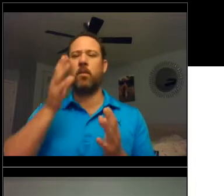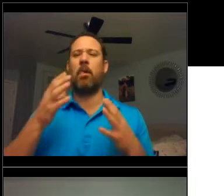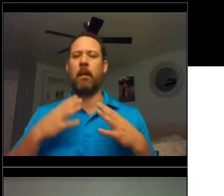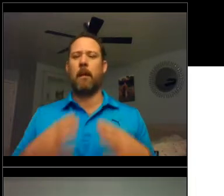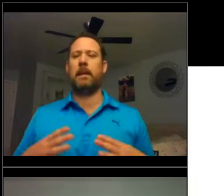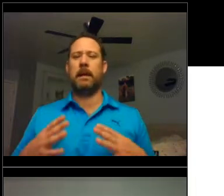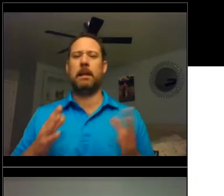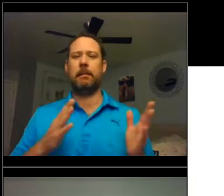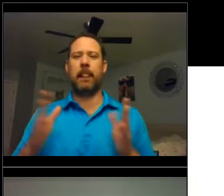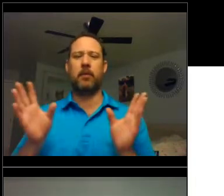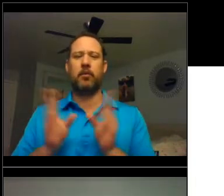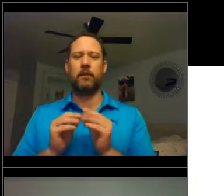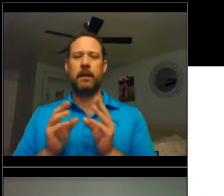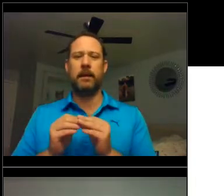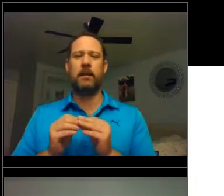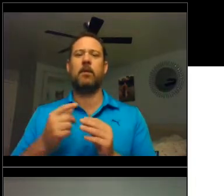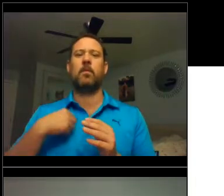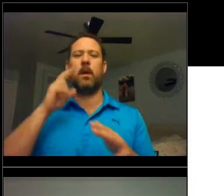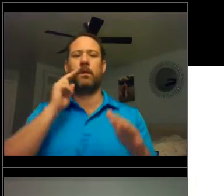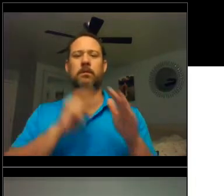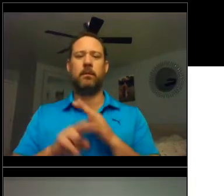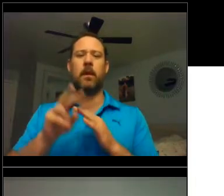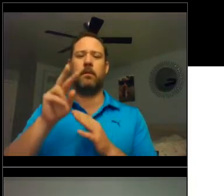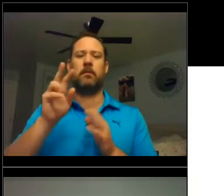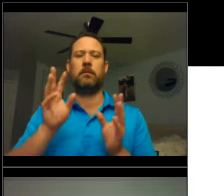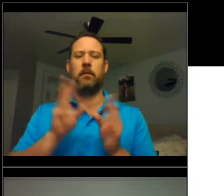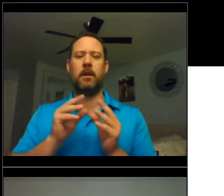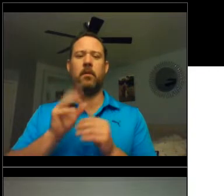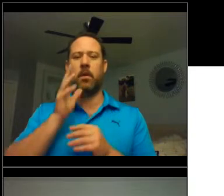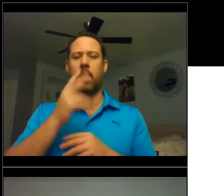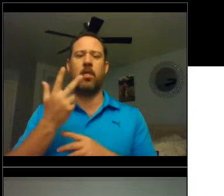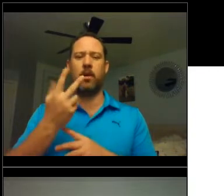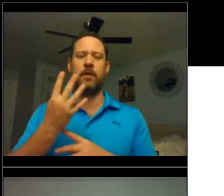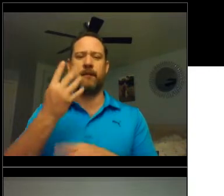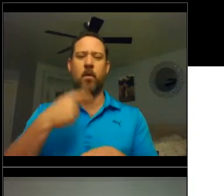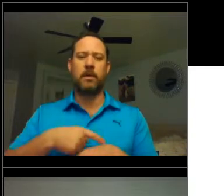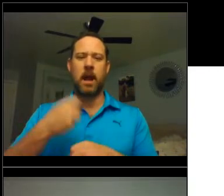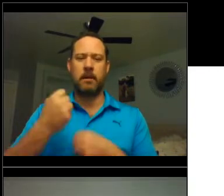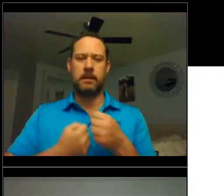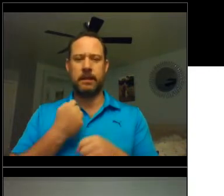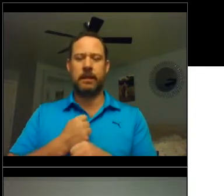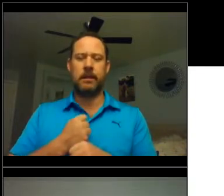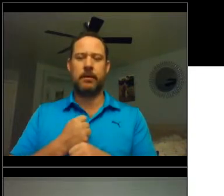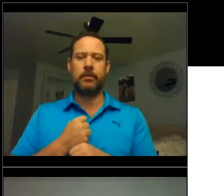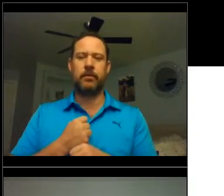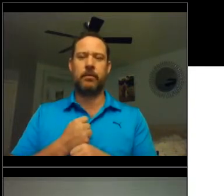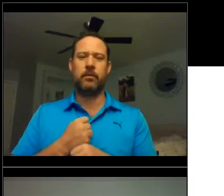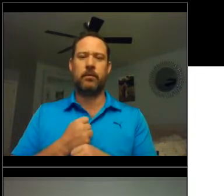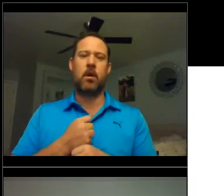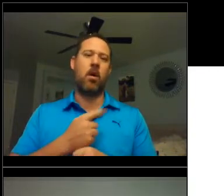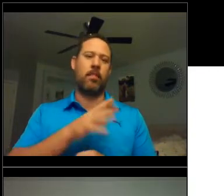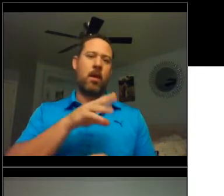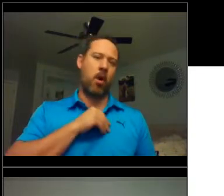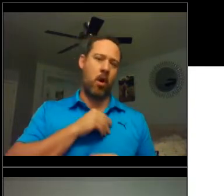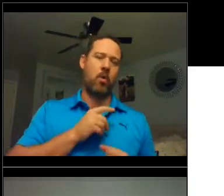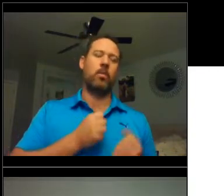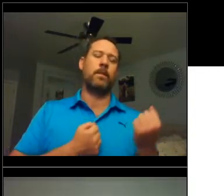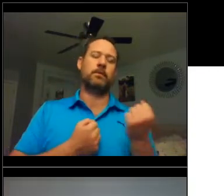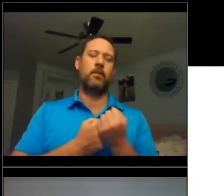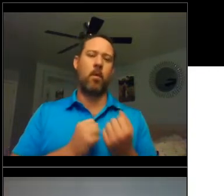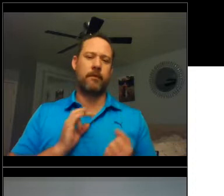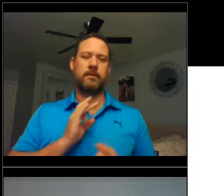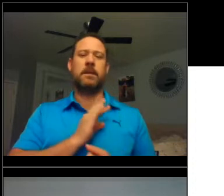anticipate that the committee will convene 3 to 4 times a year. on their own with support of staff. And